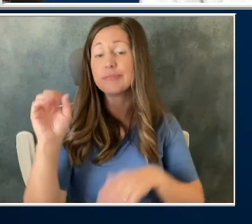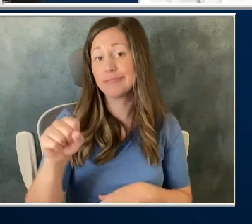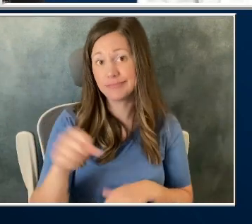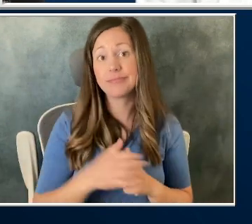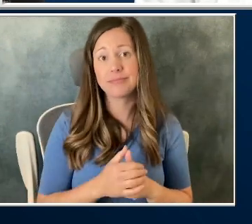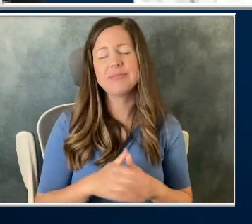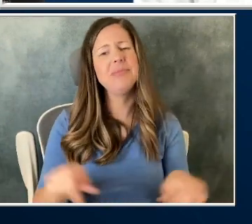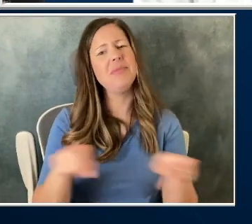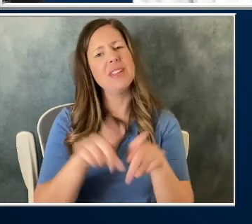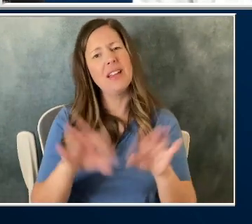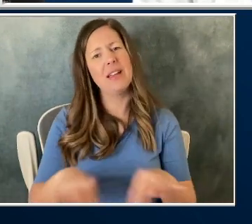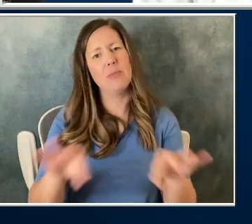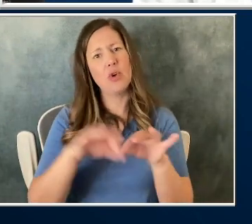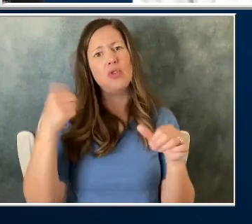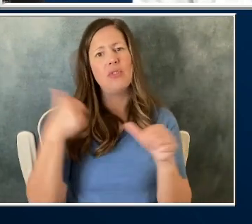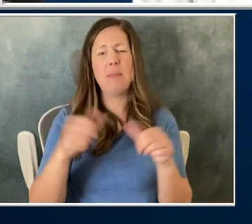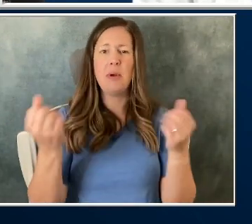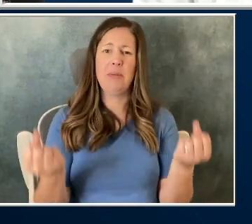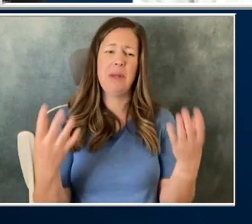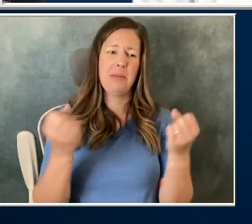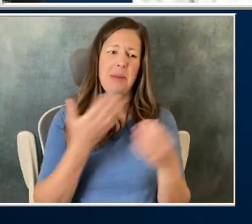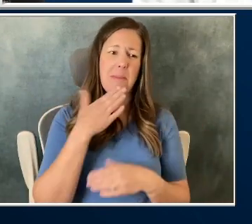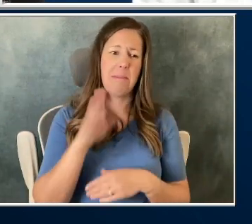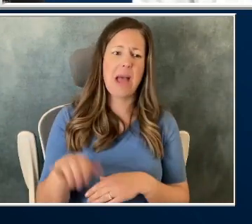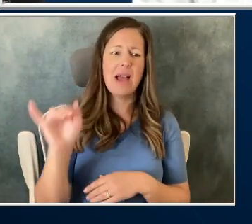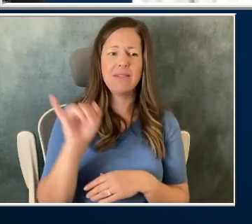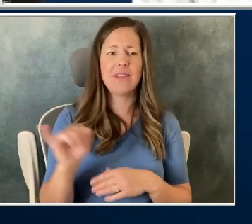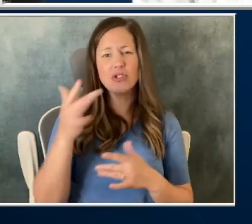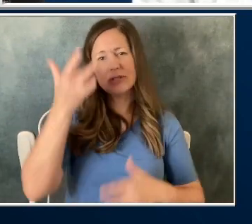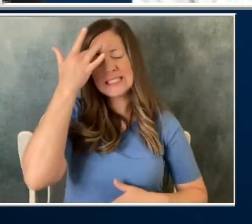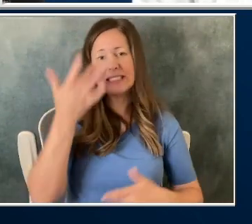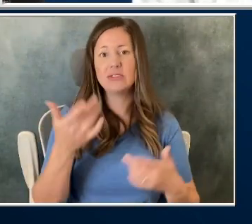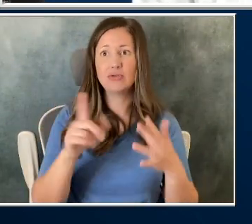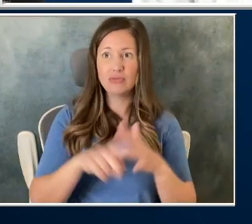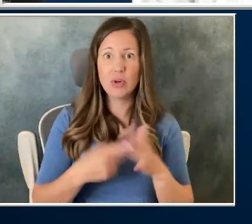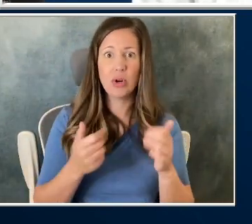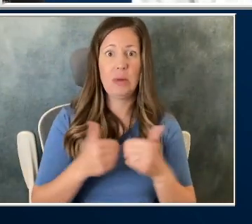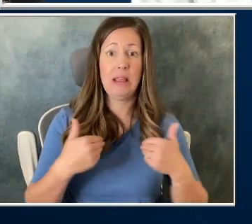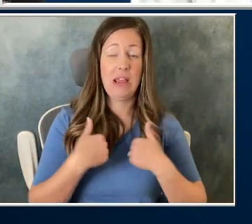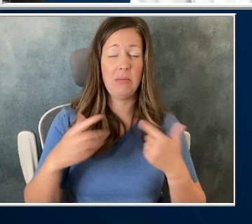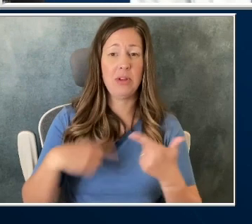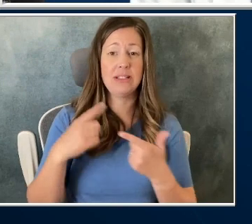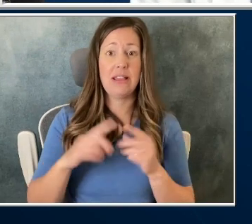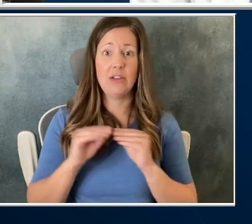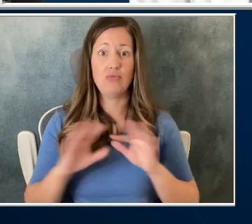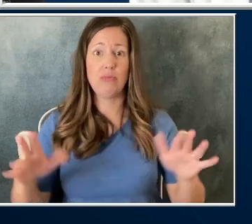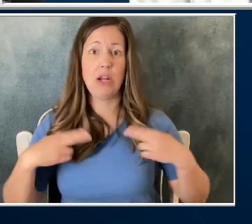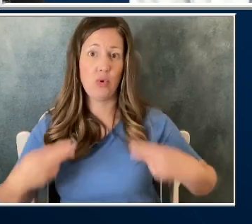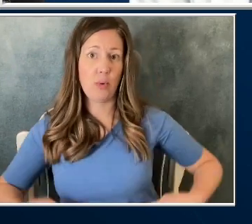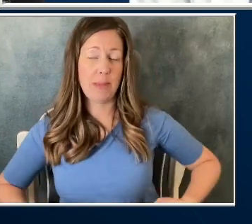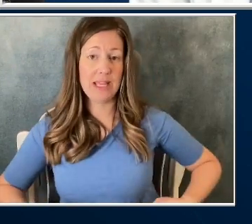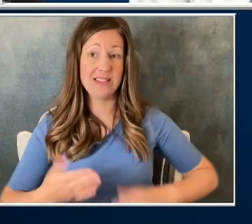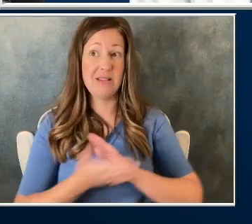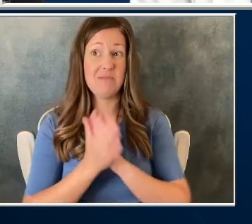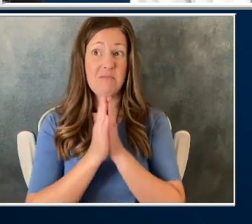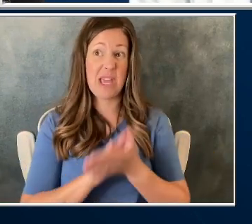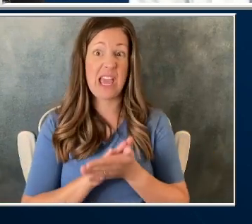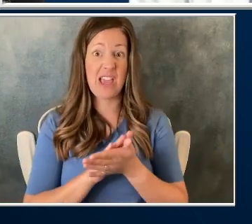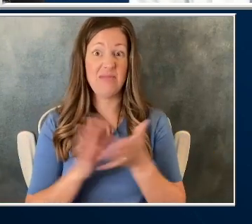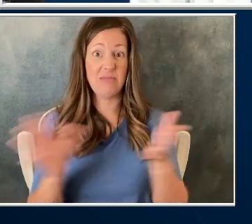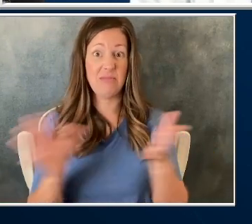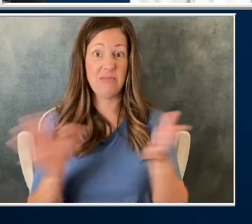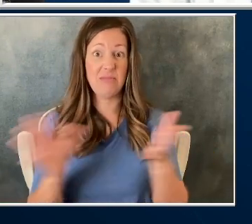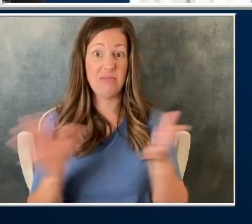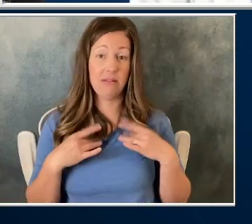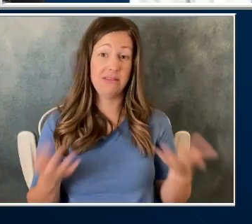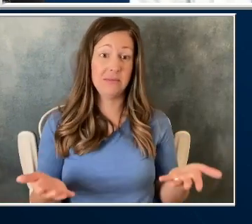lot of bad infectious diseases in the world which have started in animals and got spread to humans when they became transmissible to humans. And it's, you